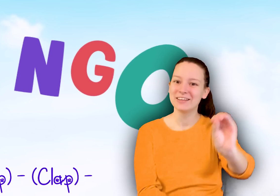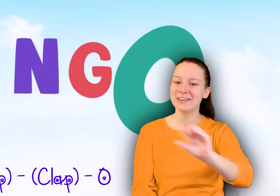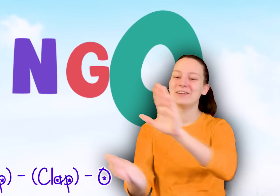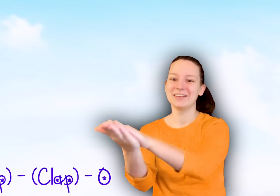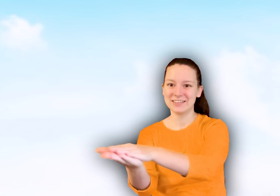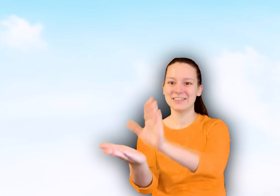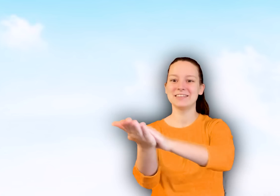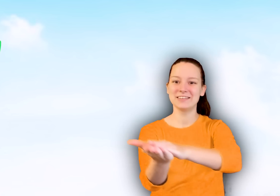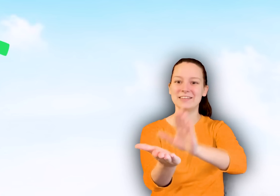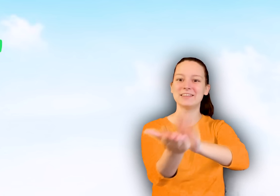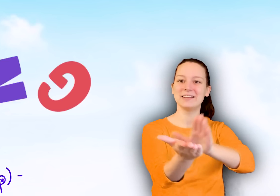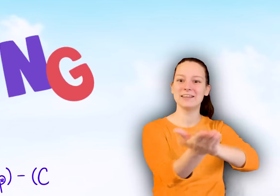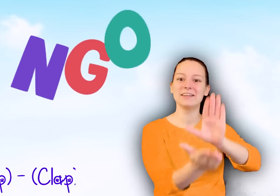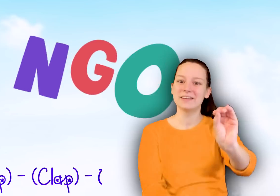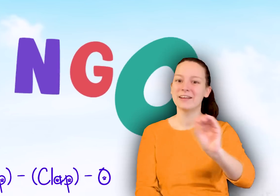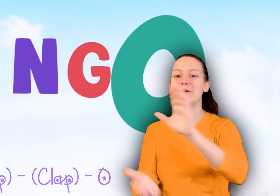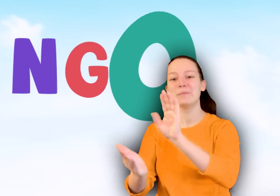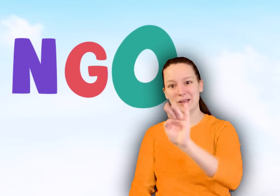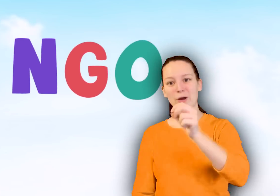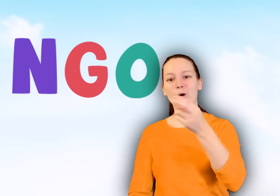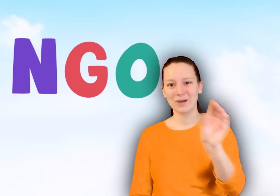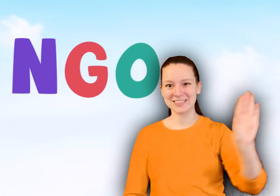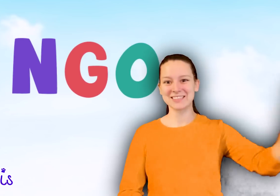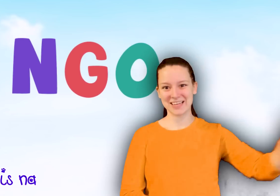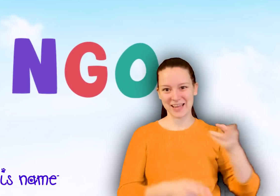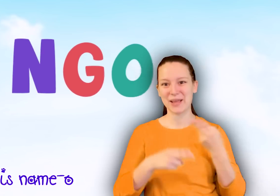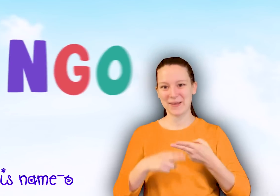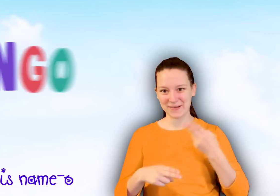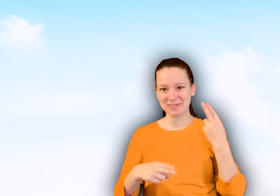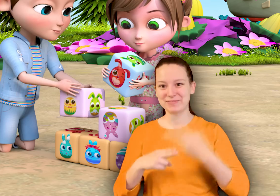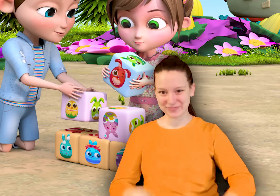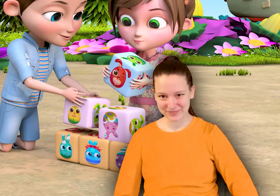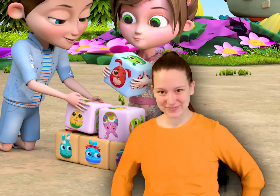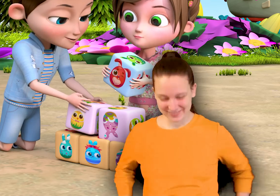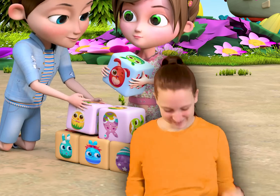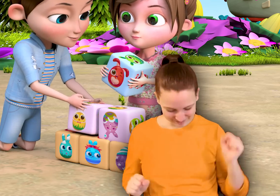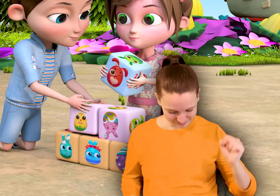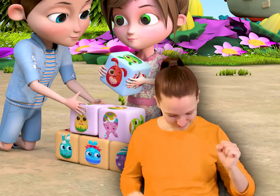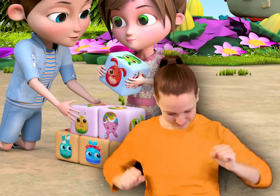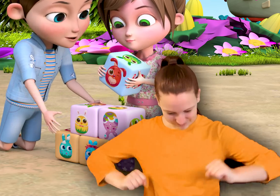oh oh oh when Bingo was his name